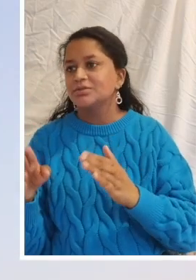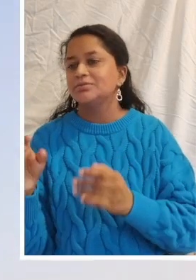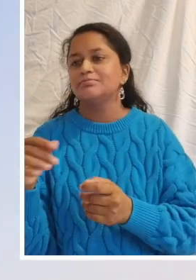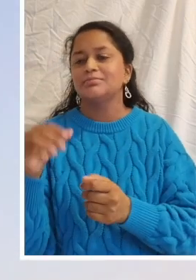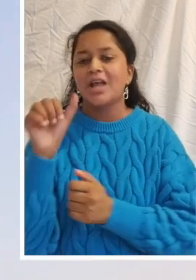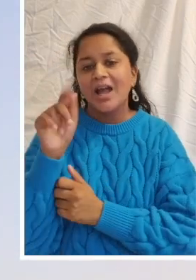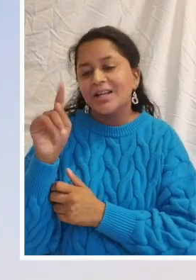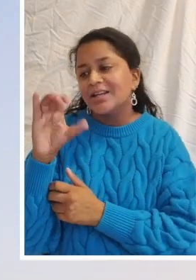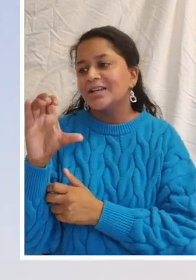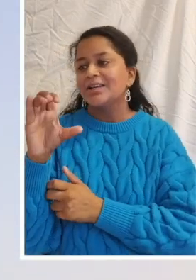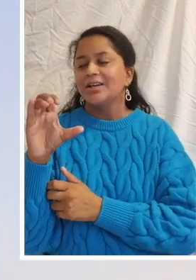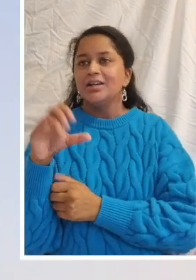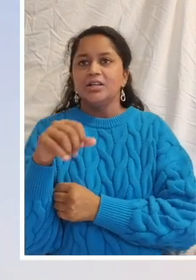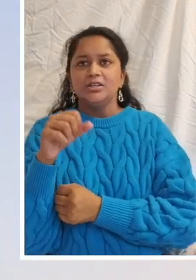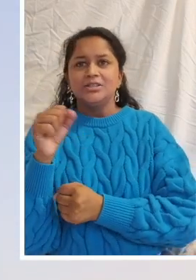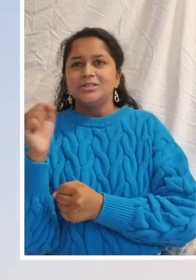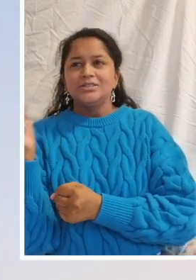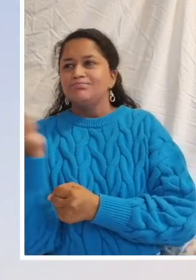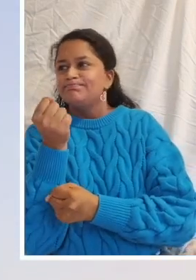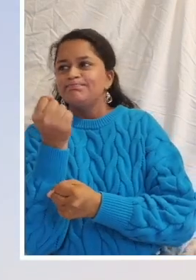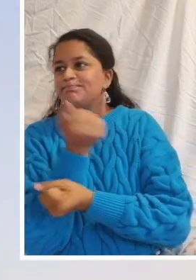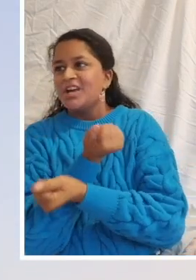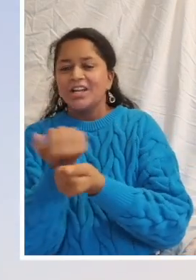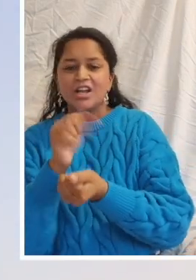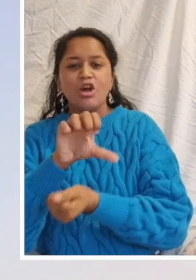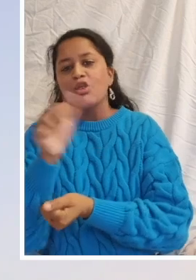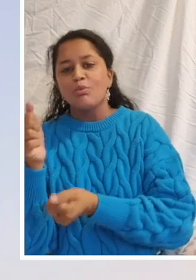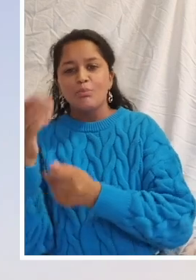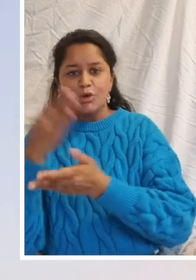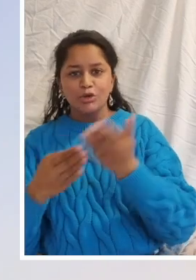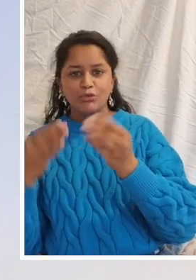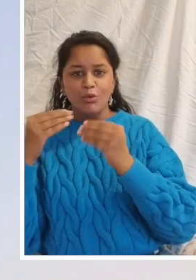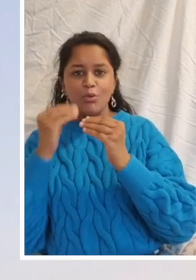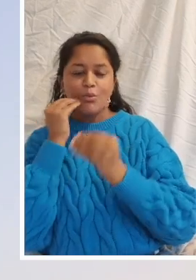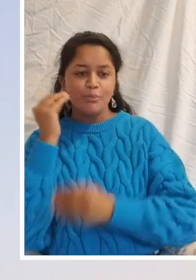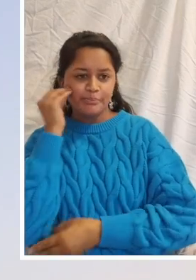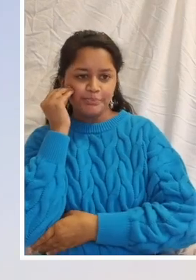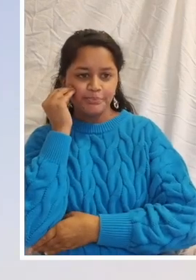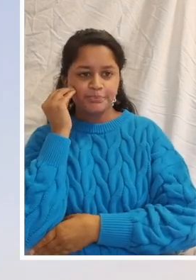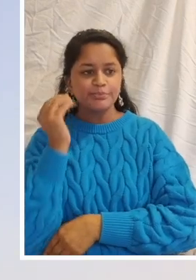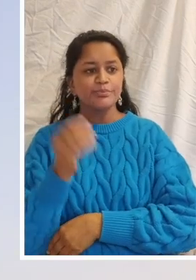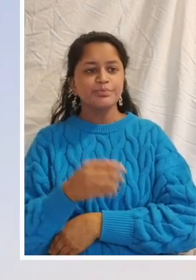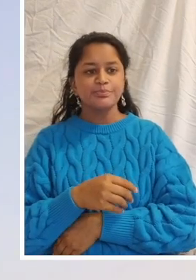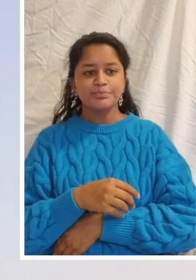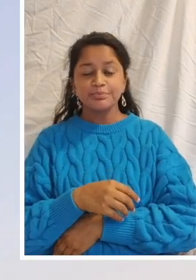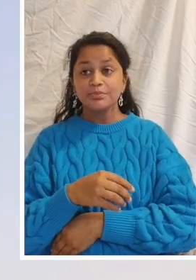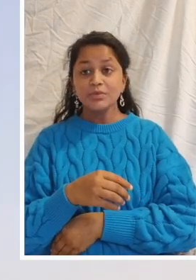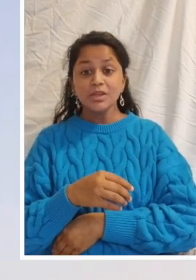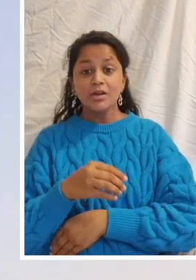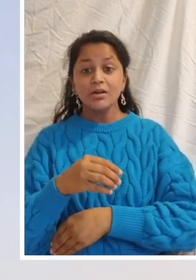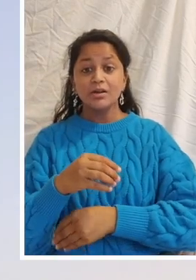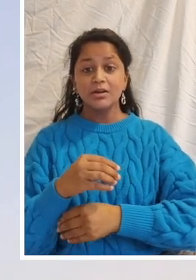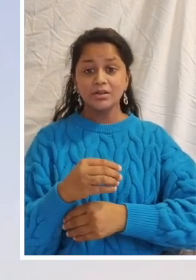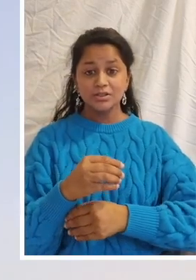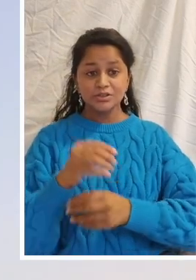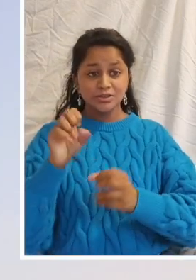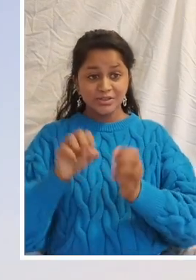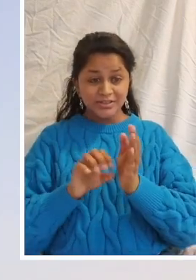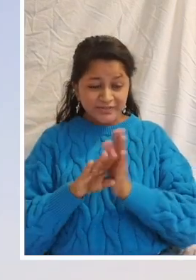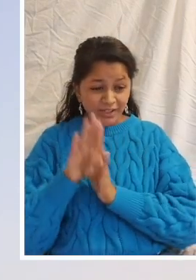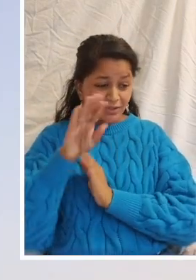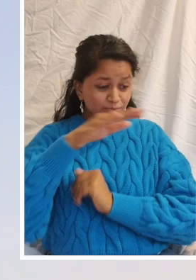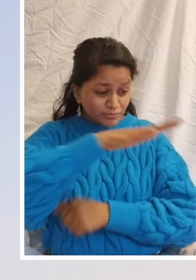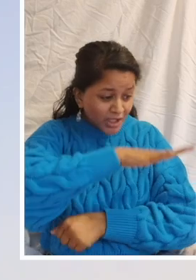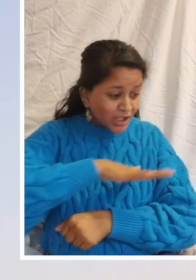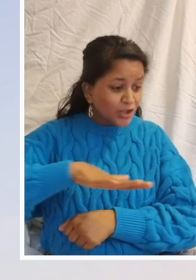people not have bats in their attics or invading any other parts of their